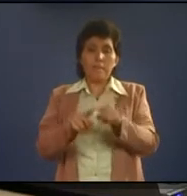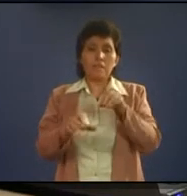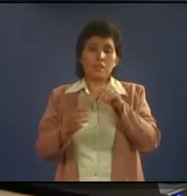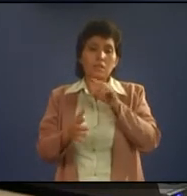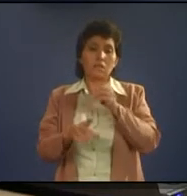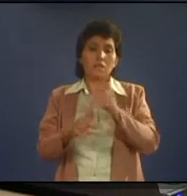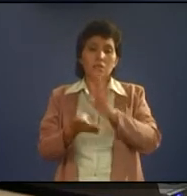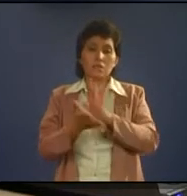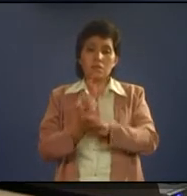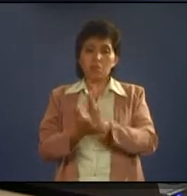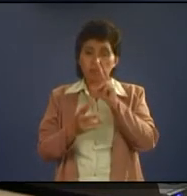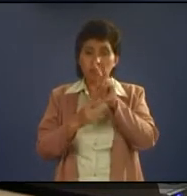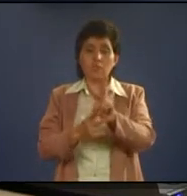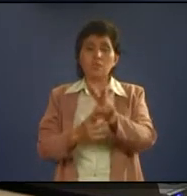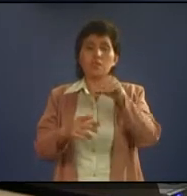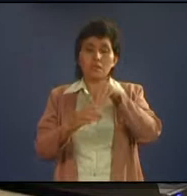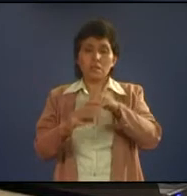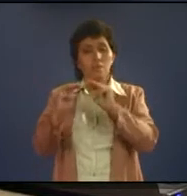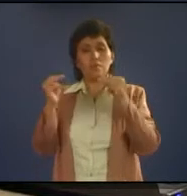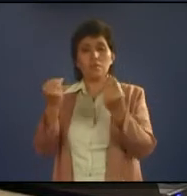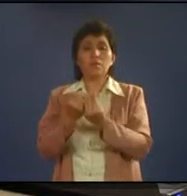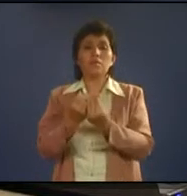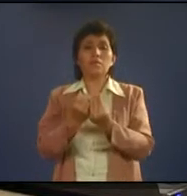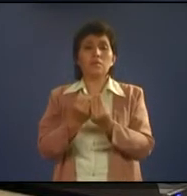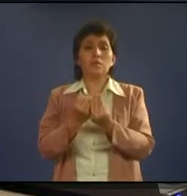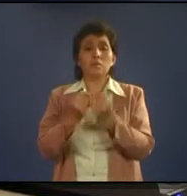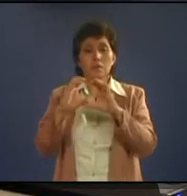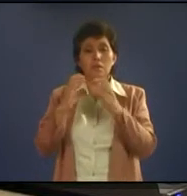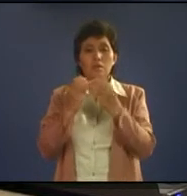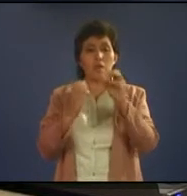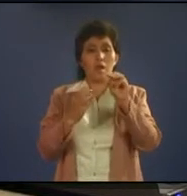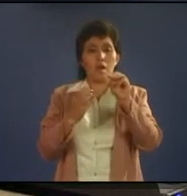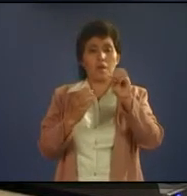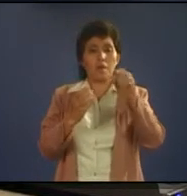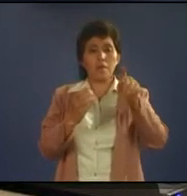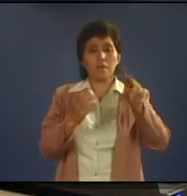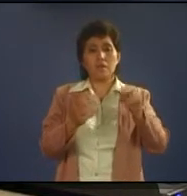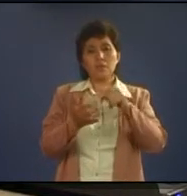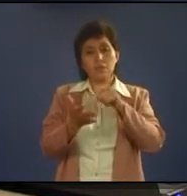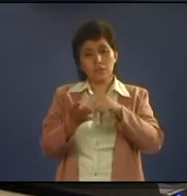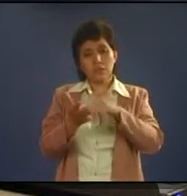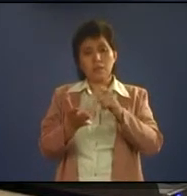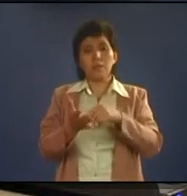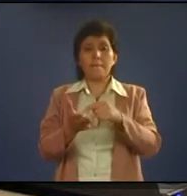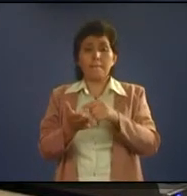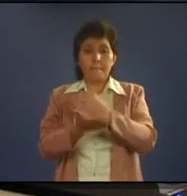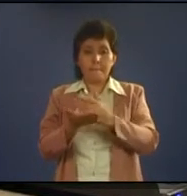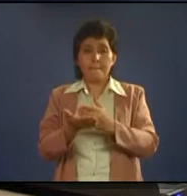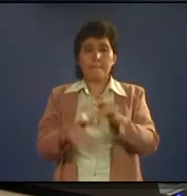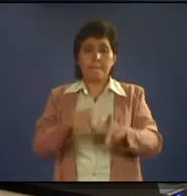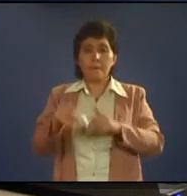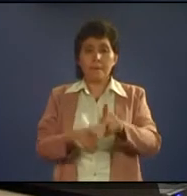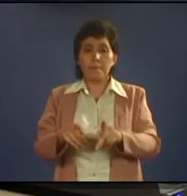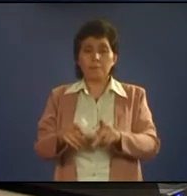in the society, in the company that you are in. Some people might play, I call it play politics. They